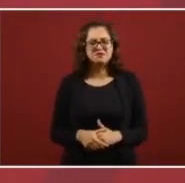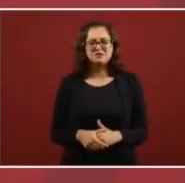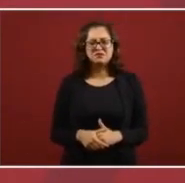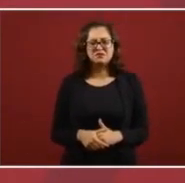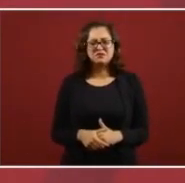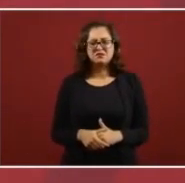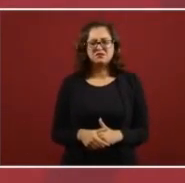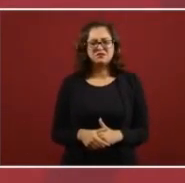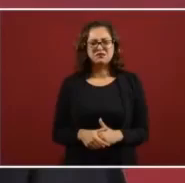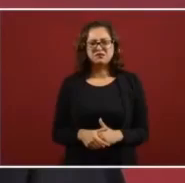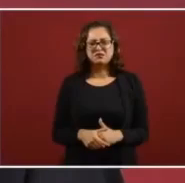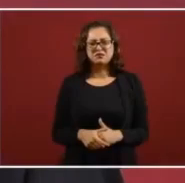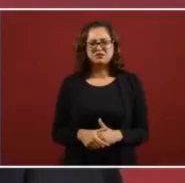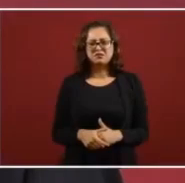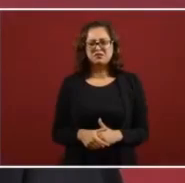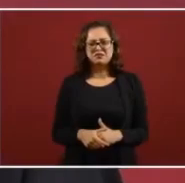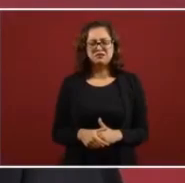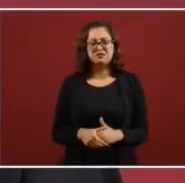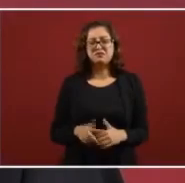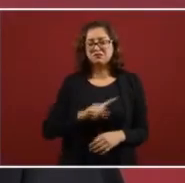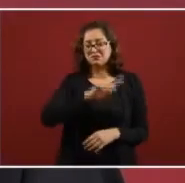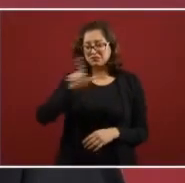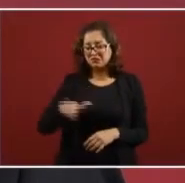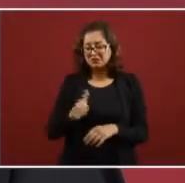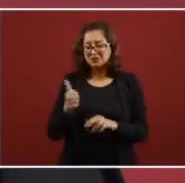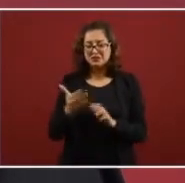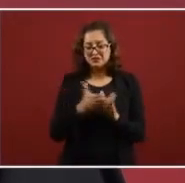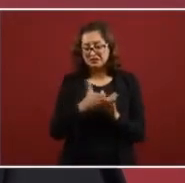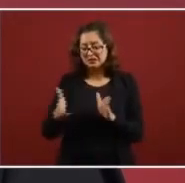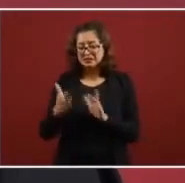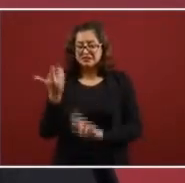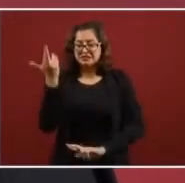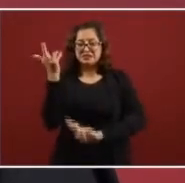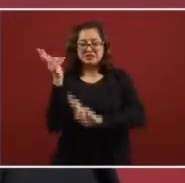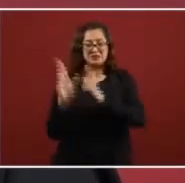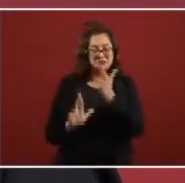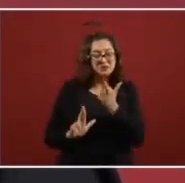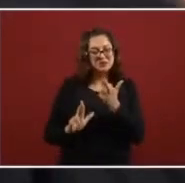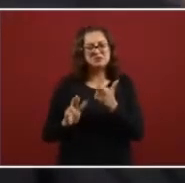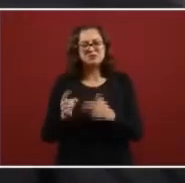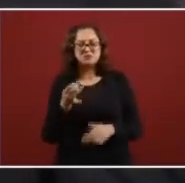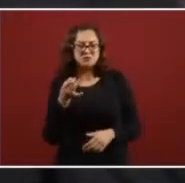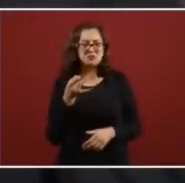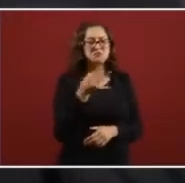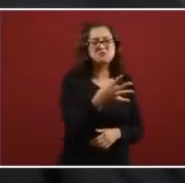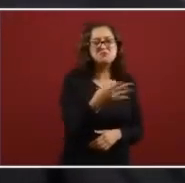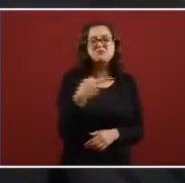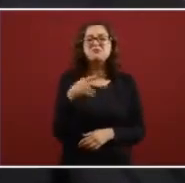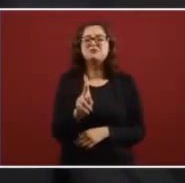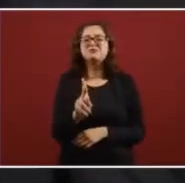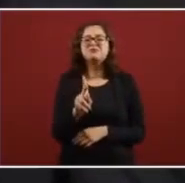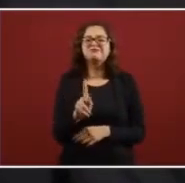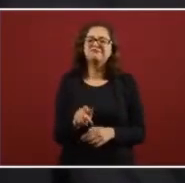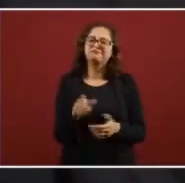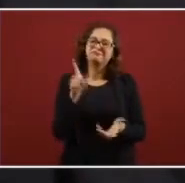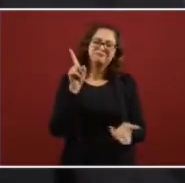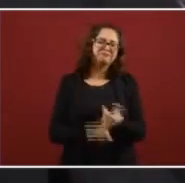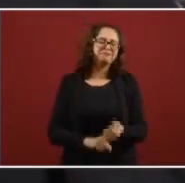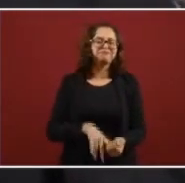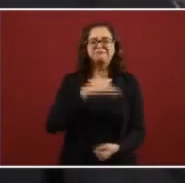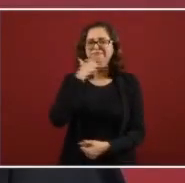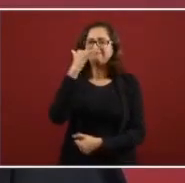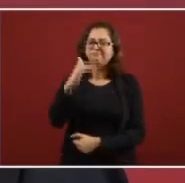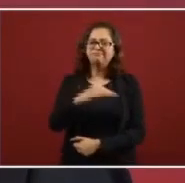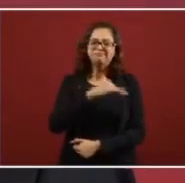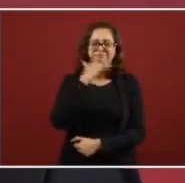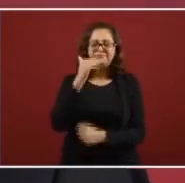No pudo la revolución con the revolution could not handle it. Siguió. And they continued with corruption. Continuó. It